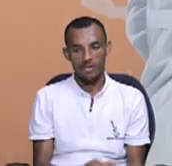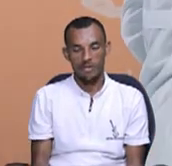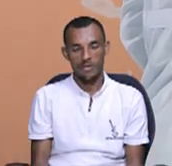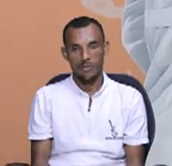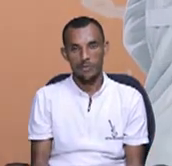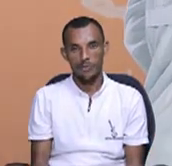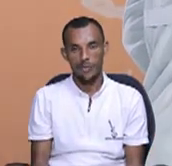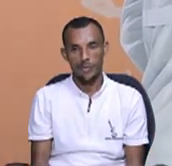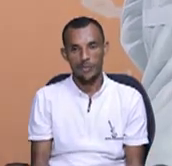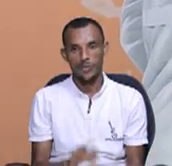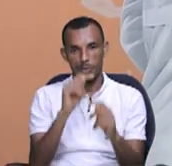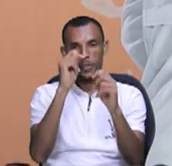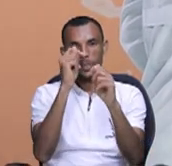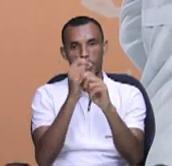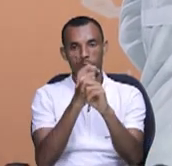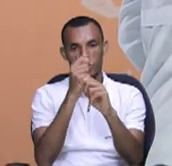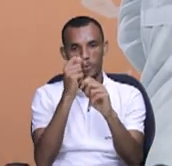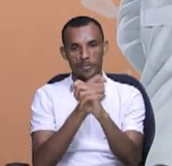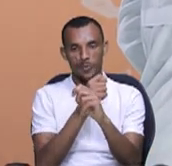unit 5 trigonometric